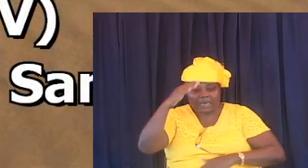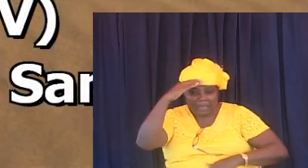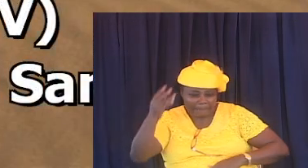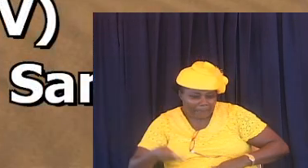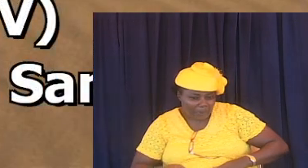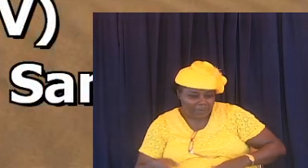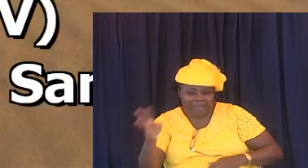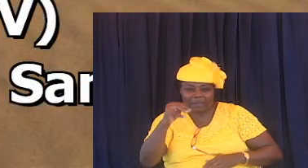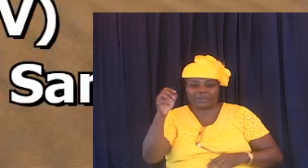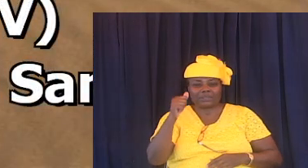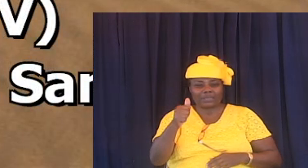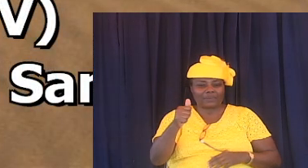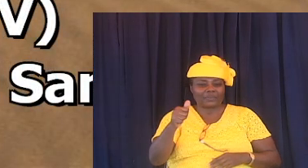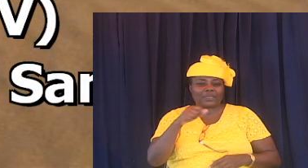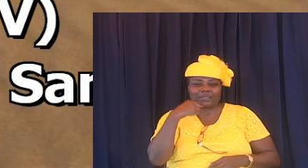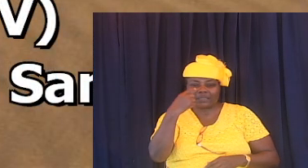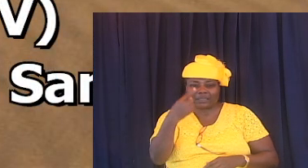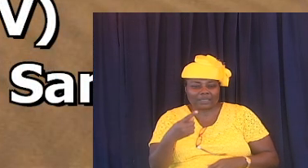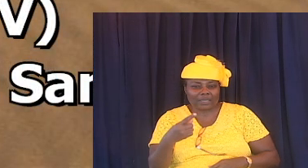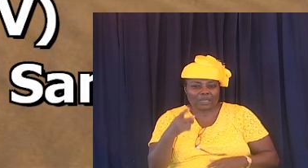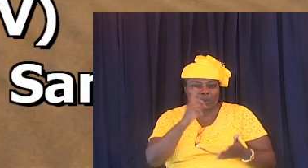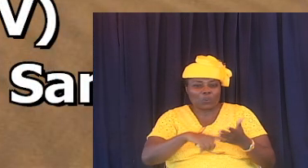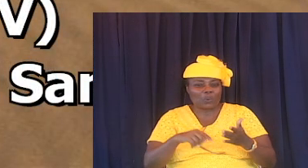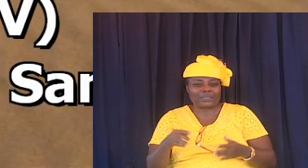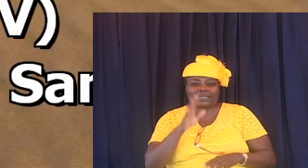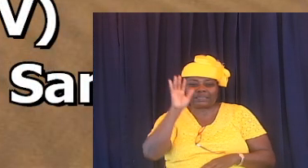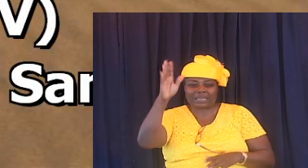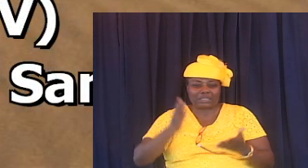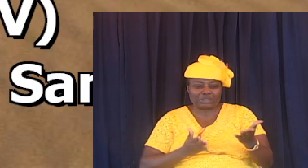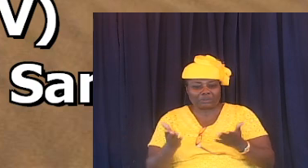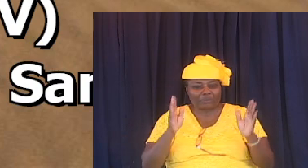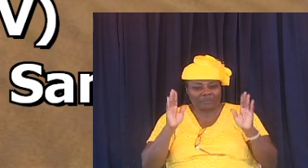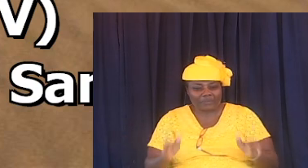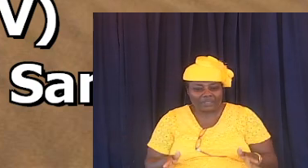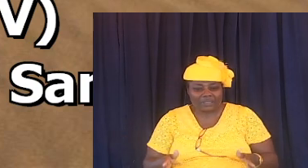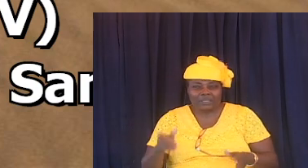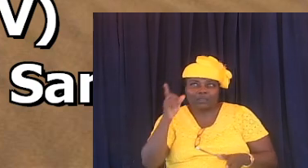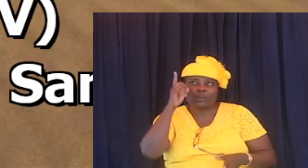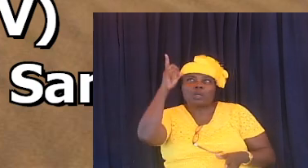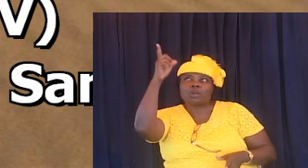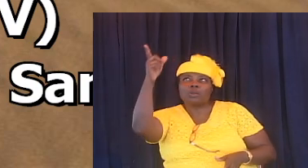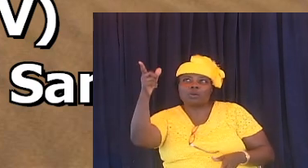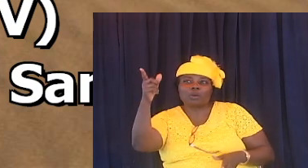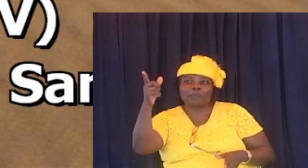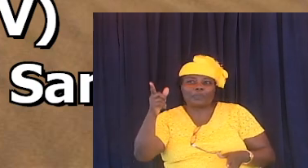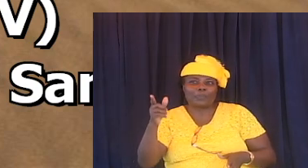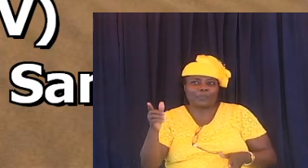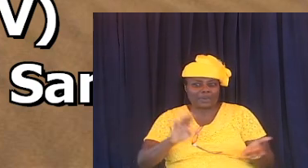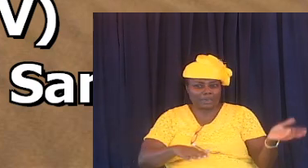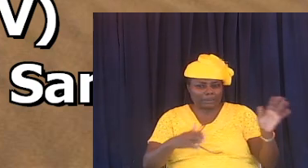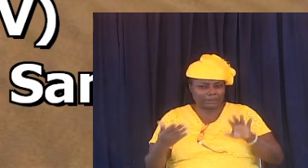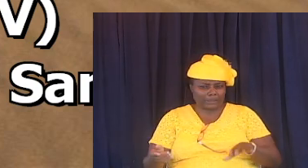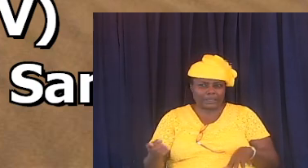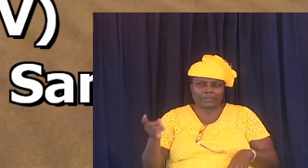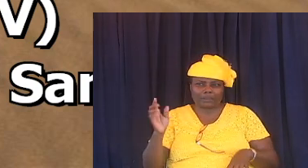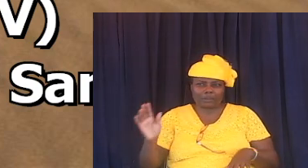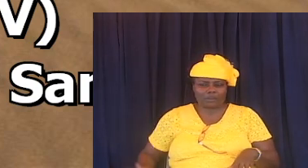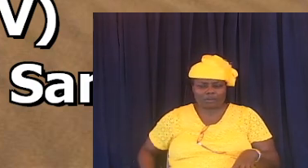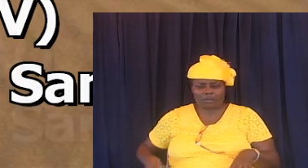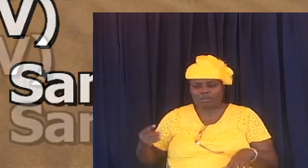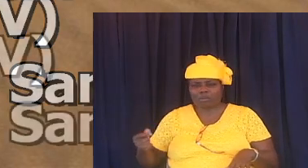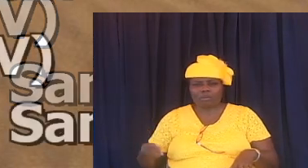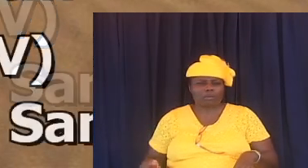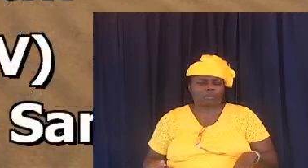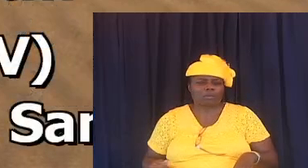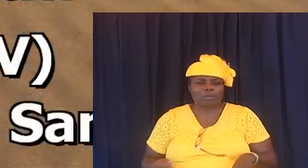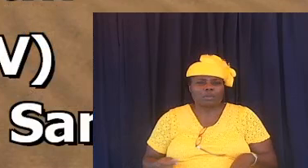himself and said, "What is thy servant that thou should look upon such a dead dog?" The king called to